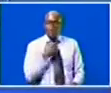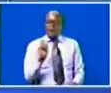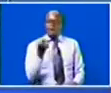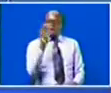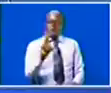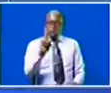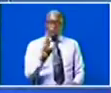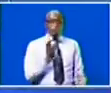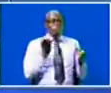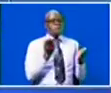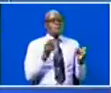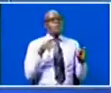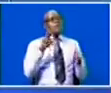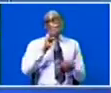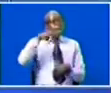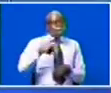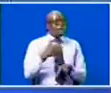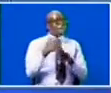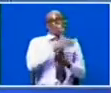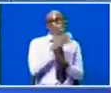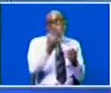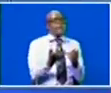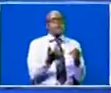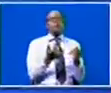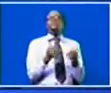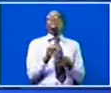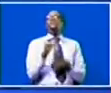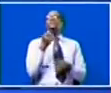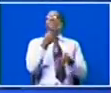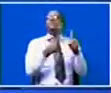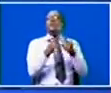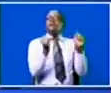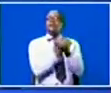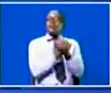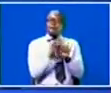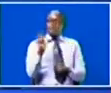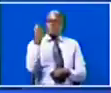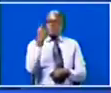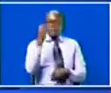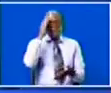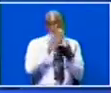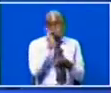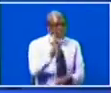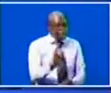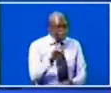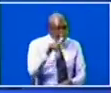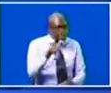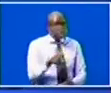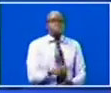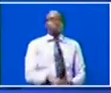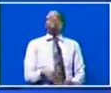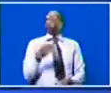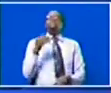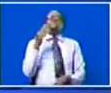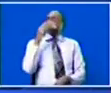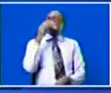Uhuru Kenyatta served as a member of parliament before. He's now serving his second term as a president. Mm-hmm. And I believe that because of this